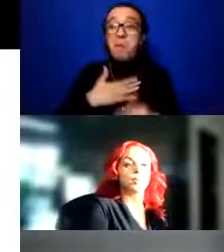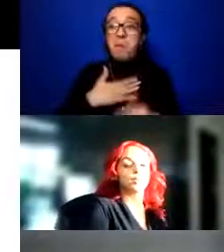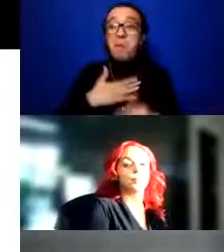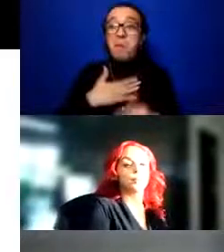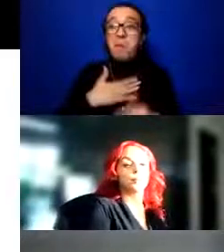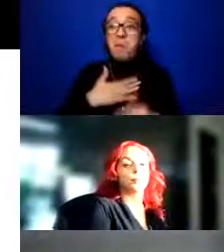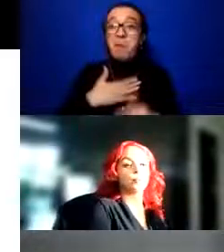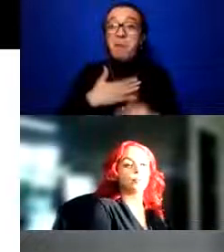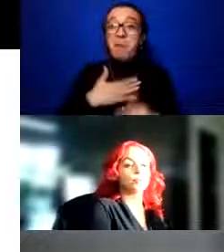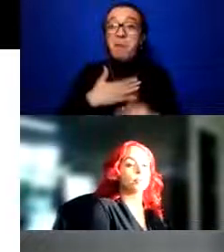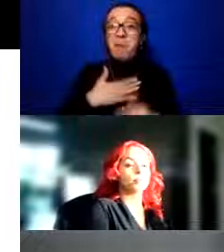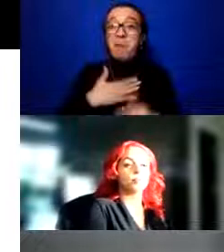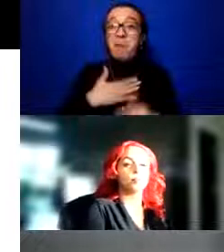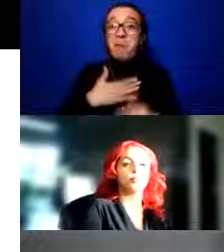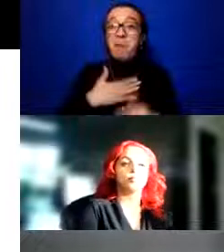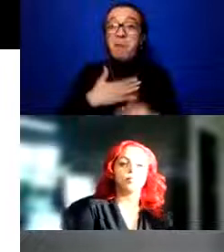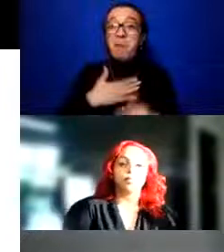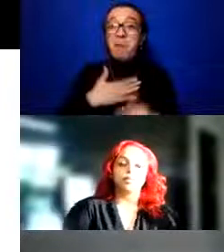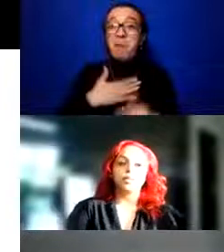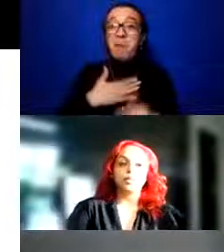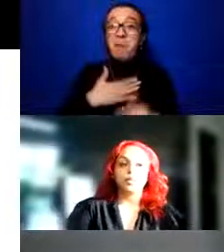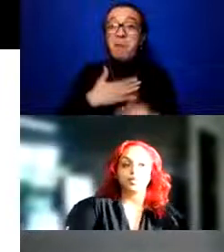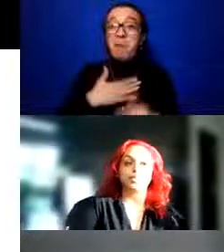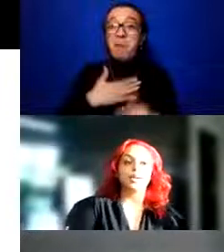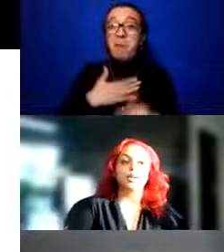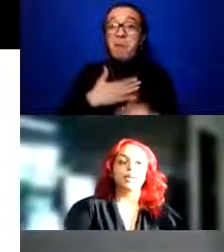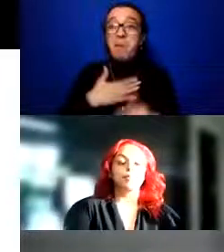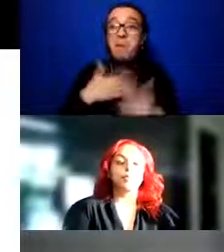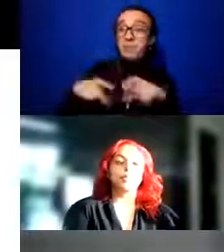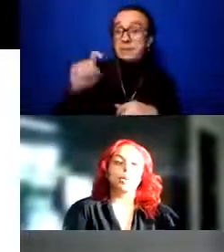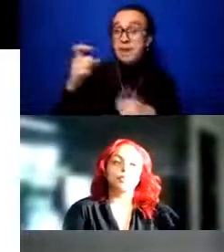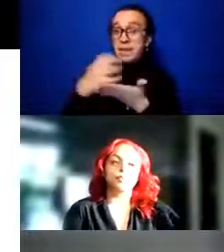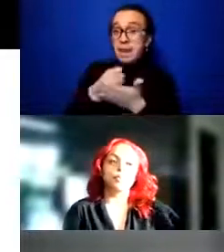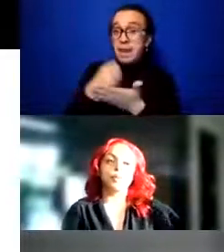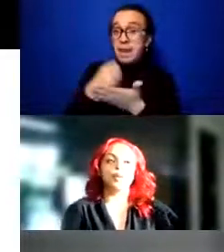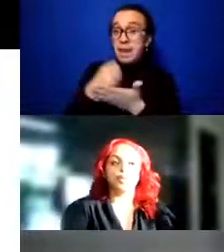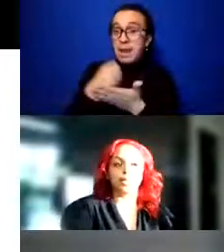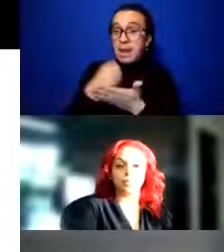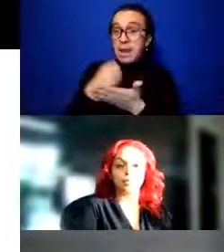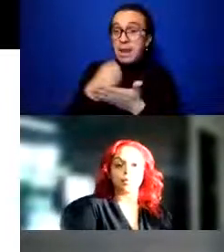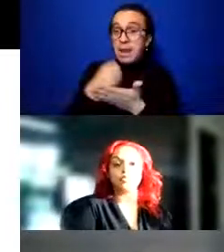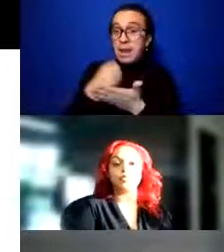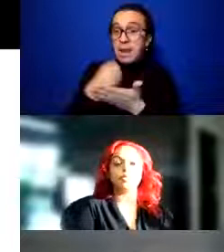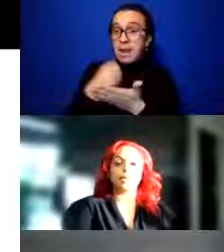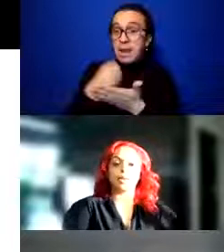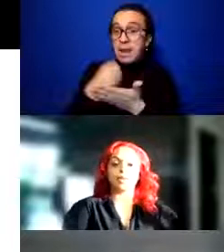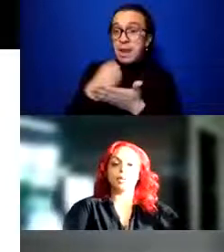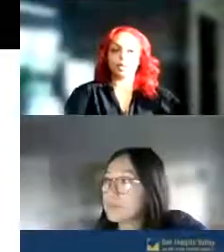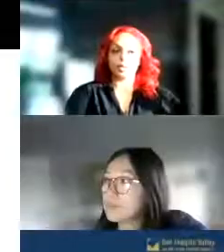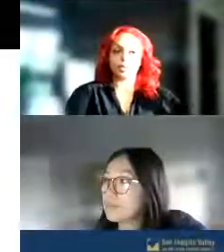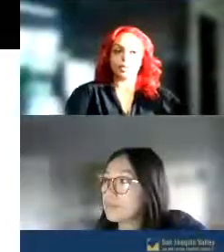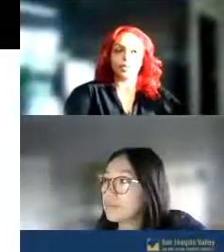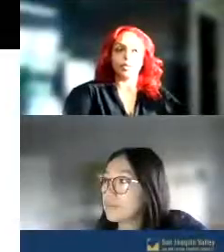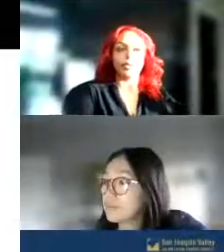But again, if you need a little bit more time, reach out to me. My contact information is going to be at